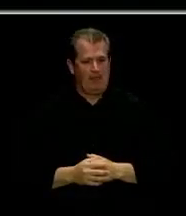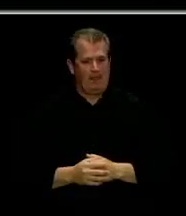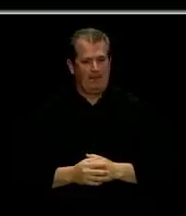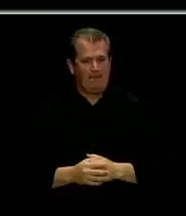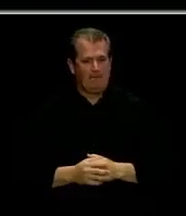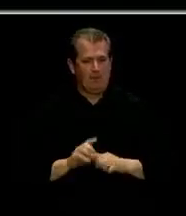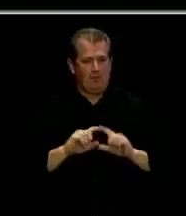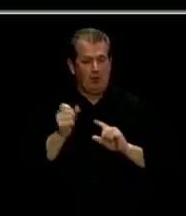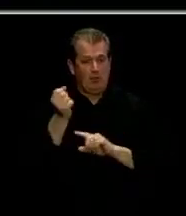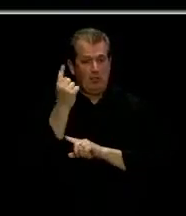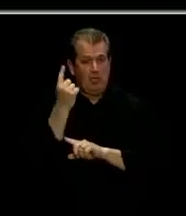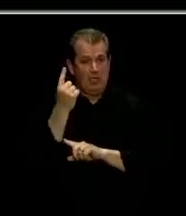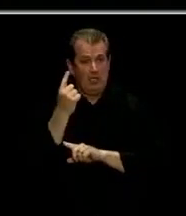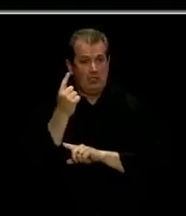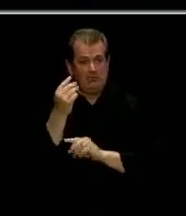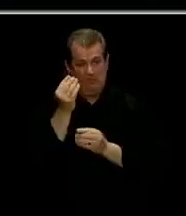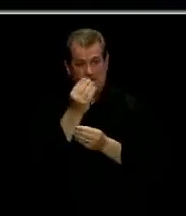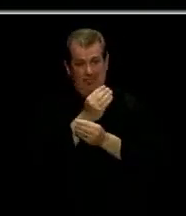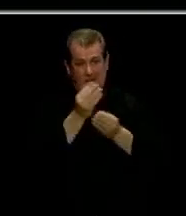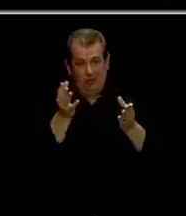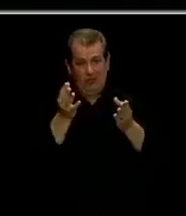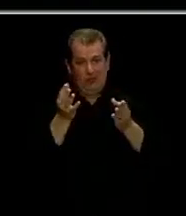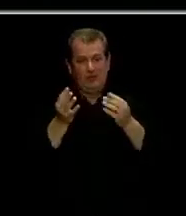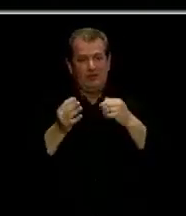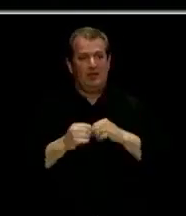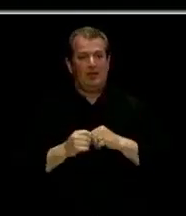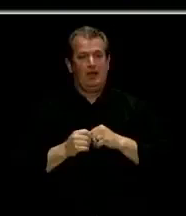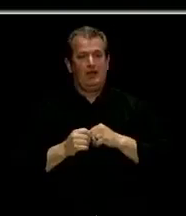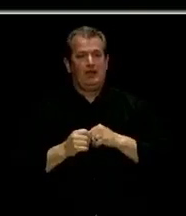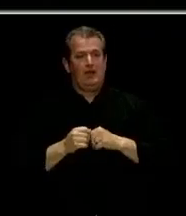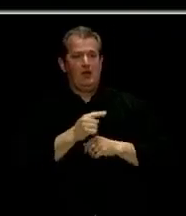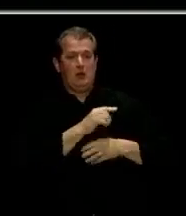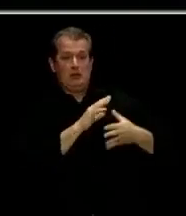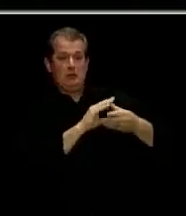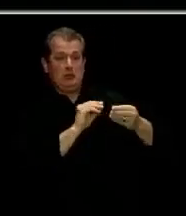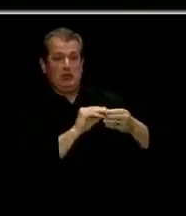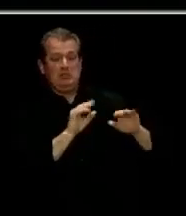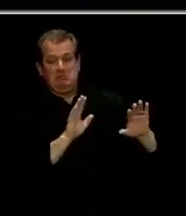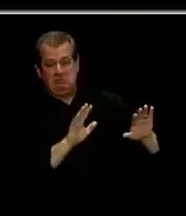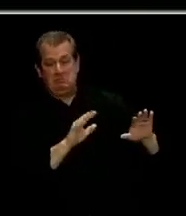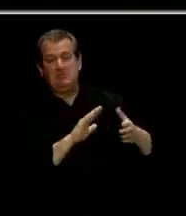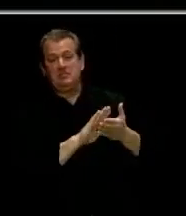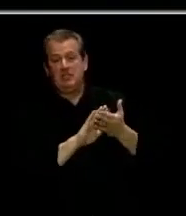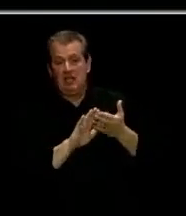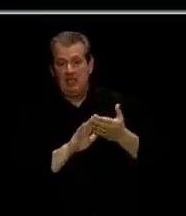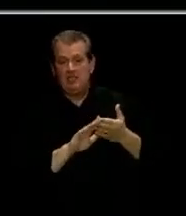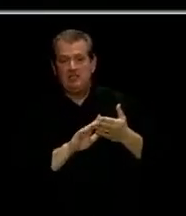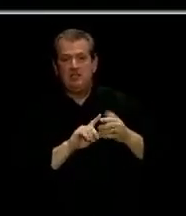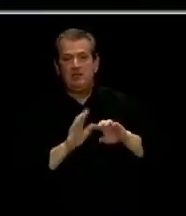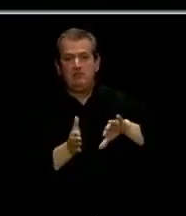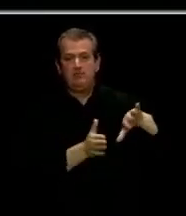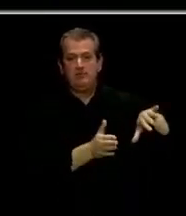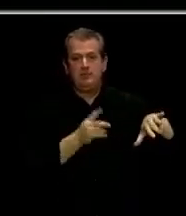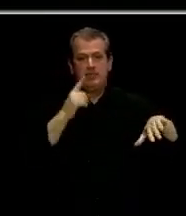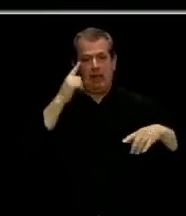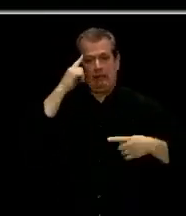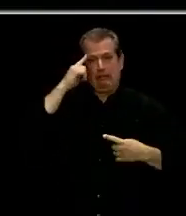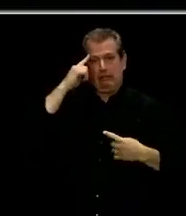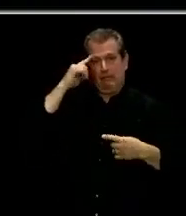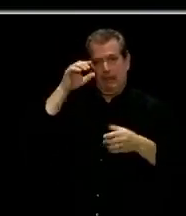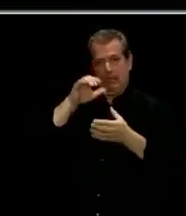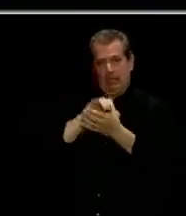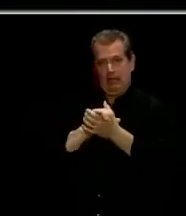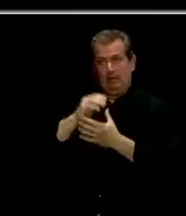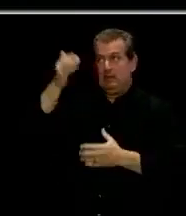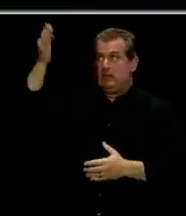But what I really want to talk about isn't this. Those are just stories, and I believe that God puts things in your path